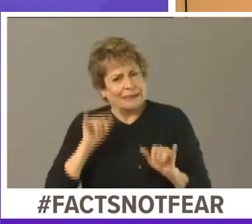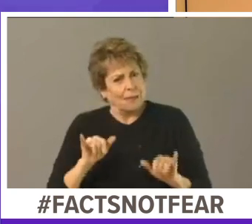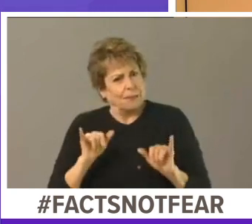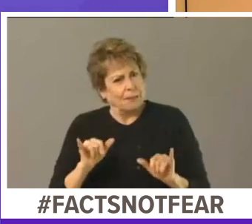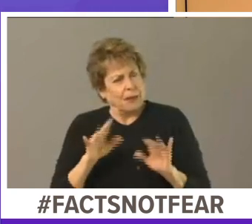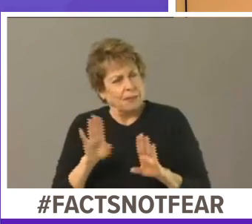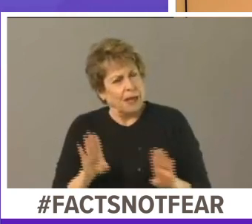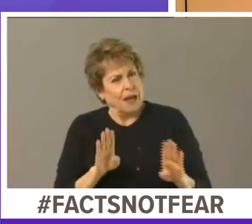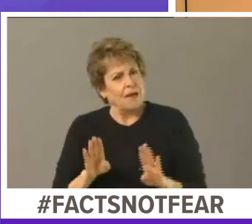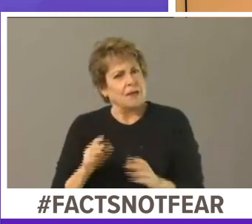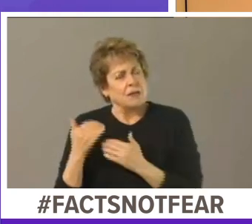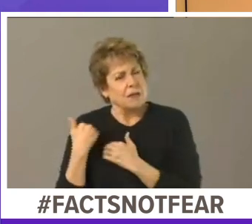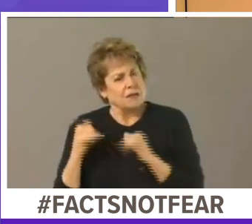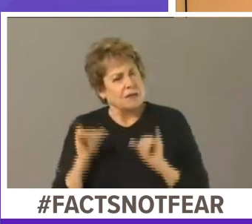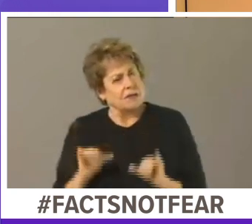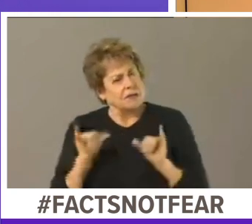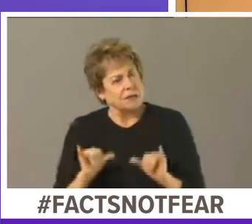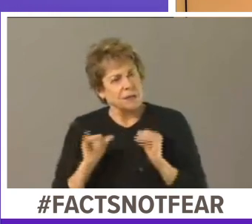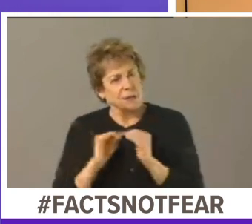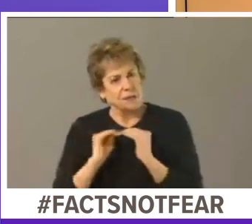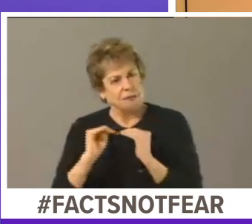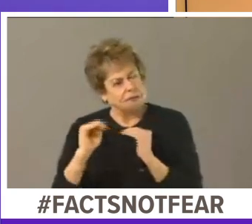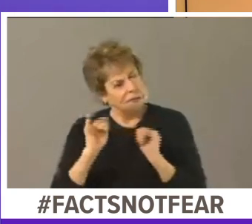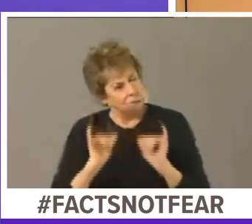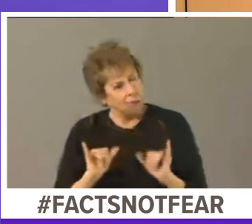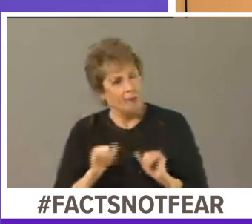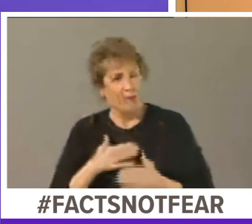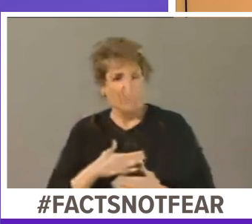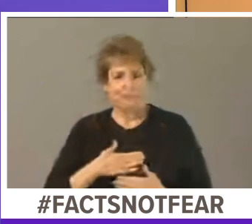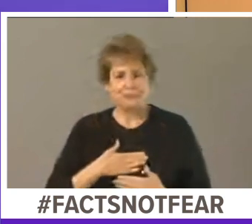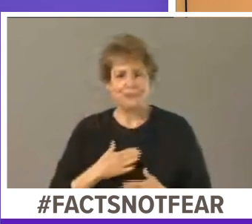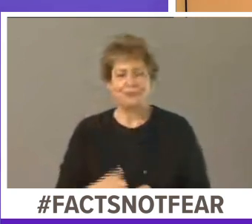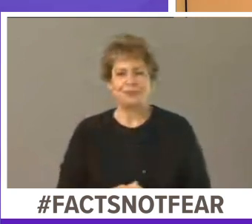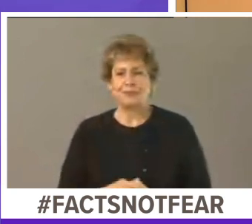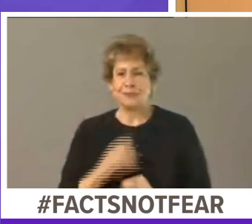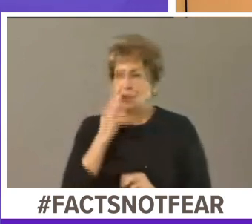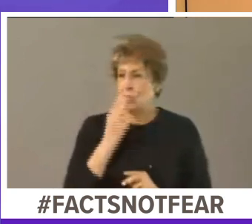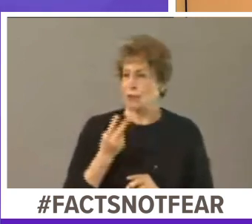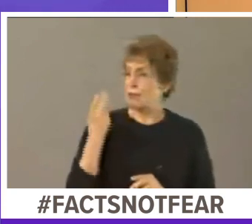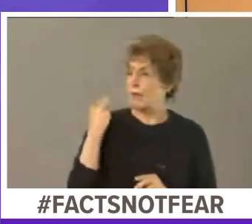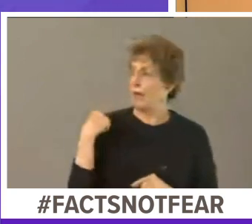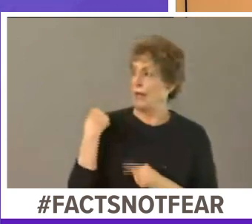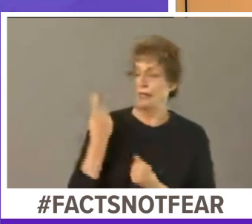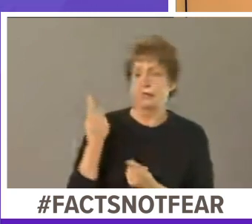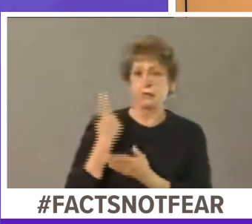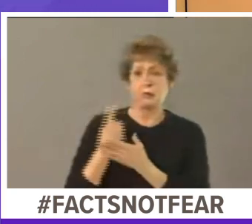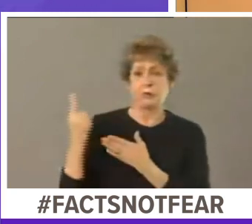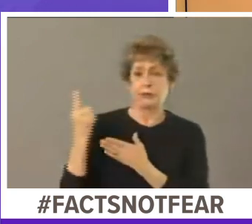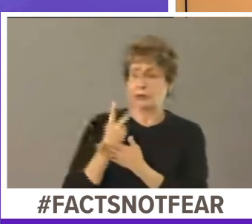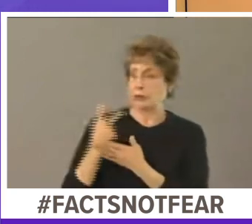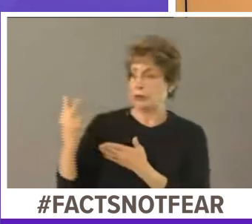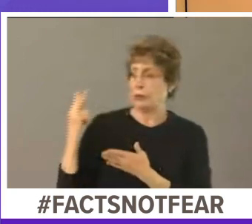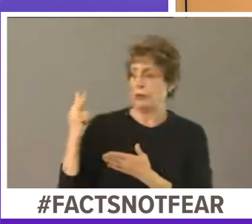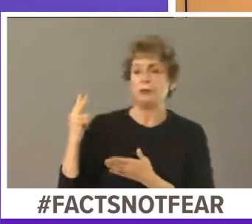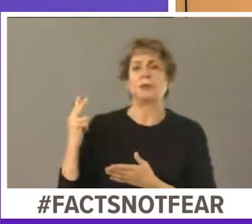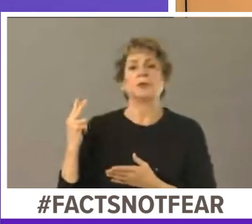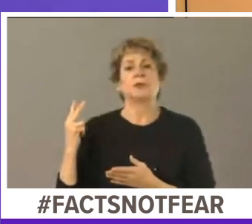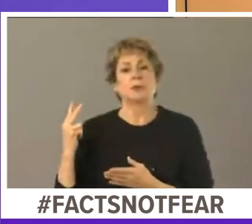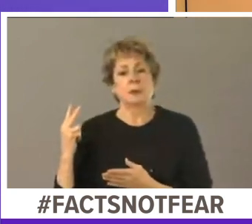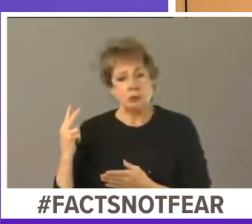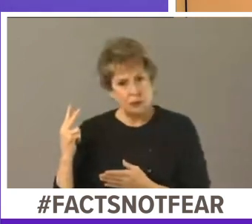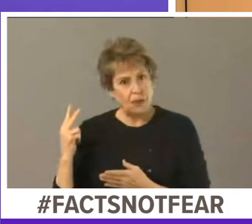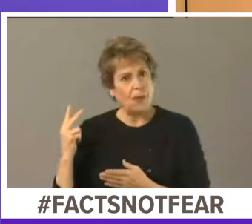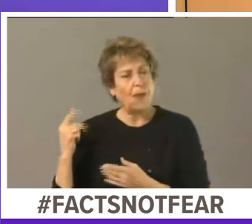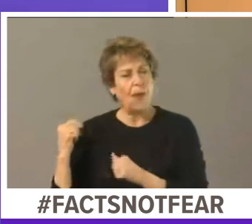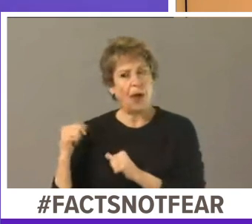we have any evidence from the last 2 weeks, it's what we've seen in these results. I've asked for your